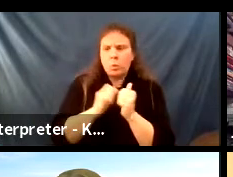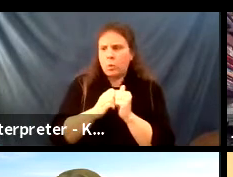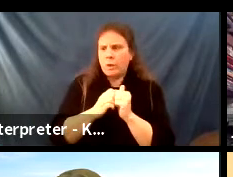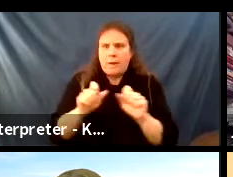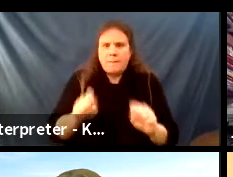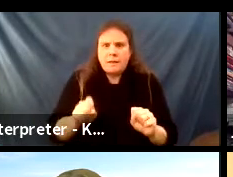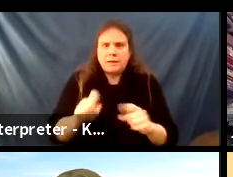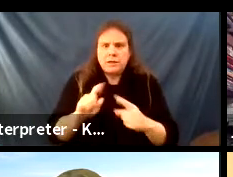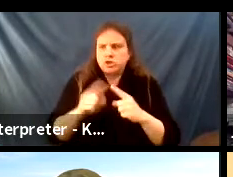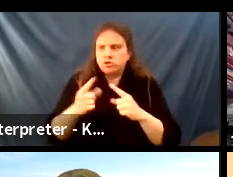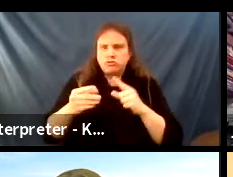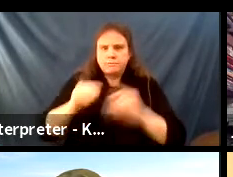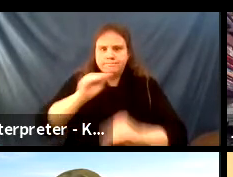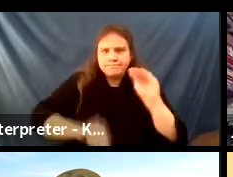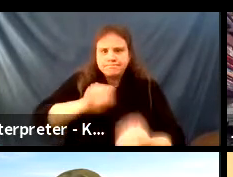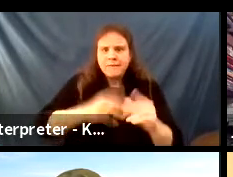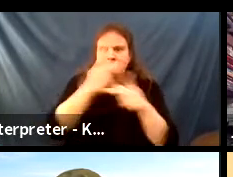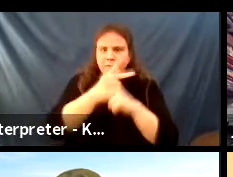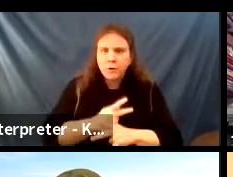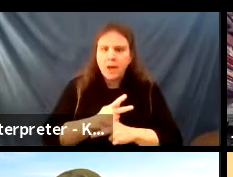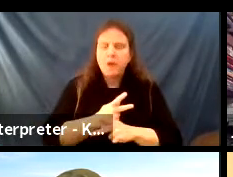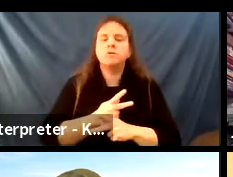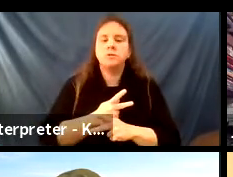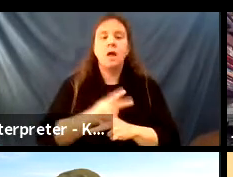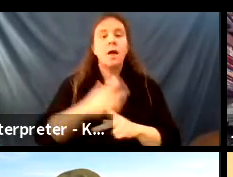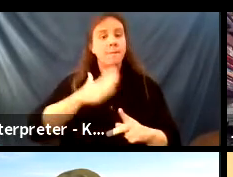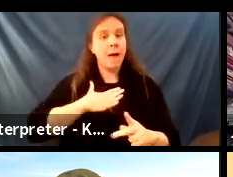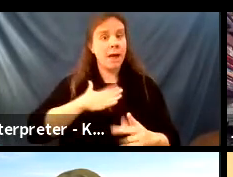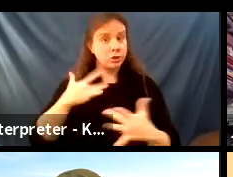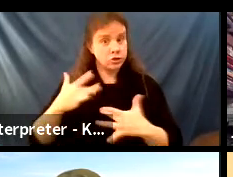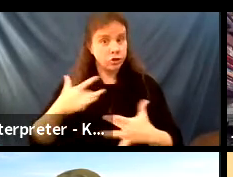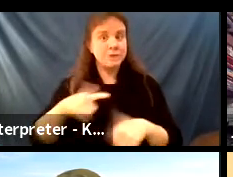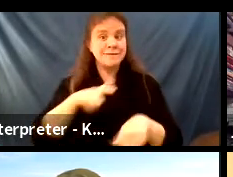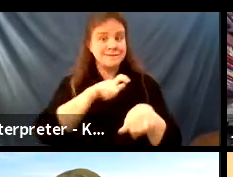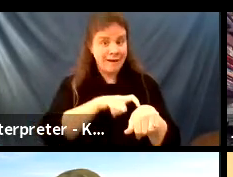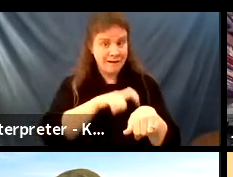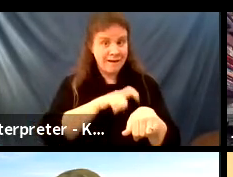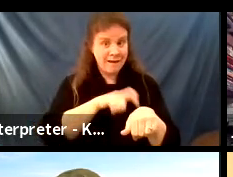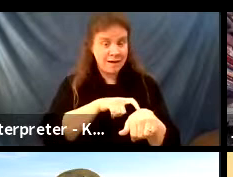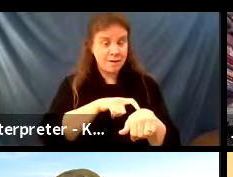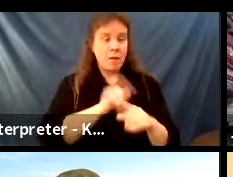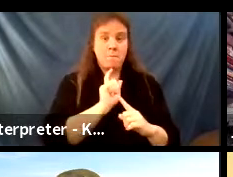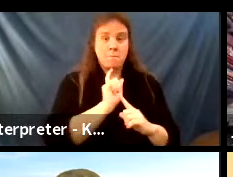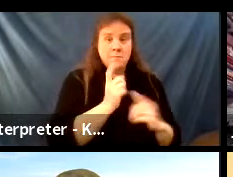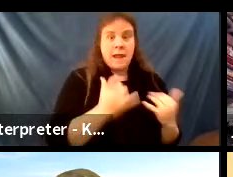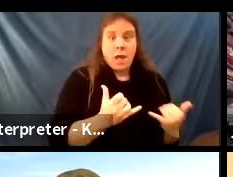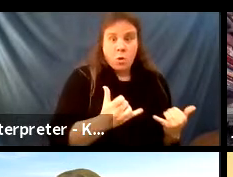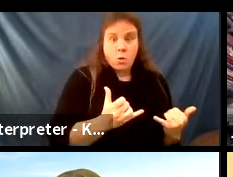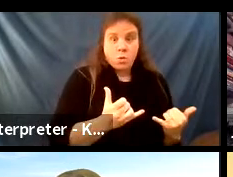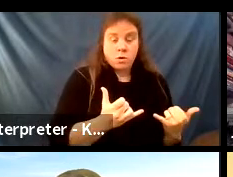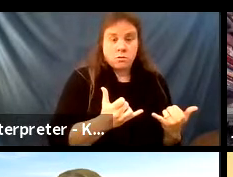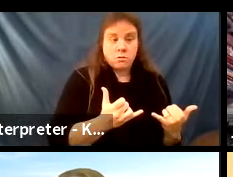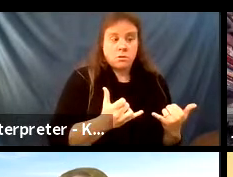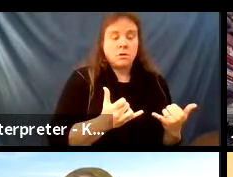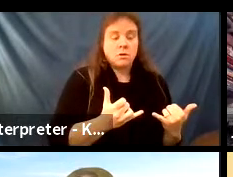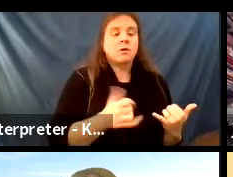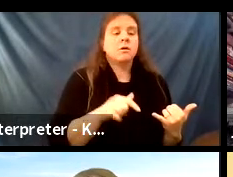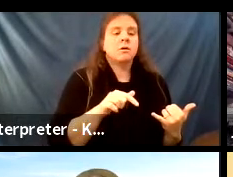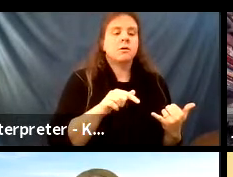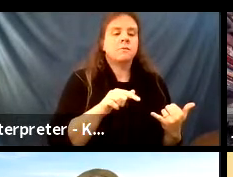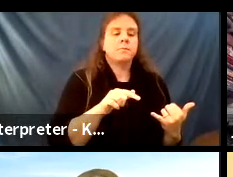to say, what I'm really concerned about is this period of time between this moment now with